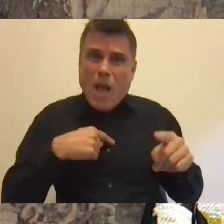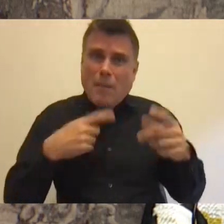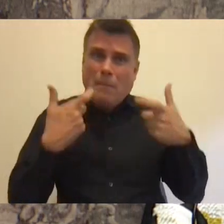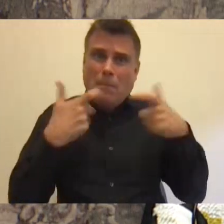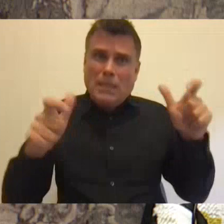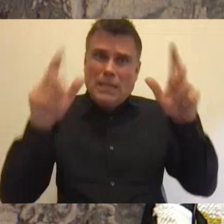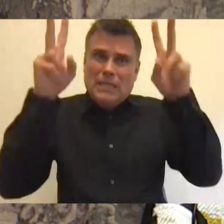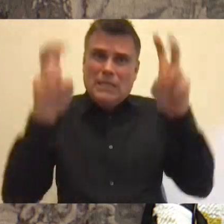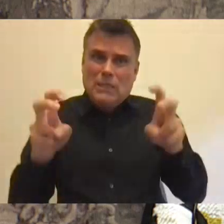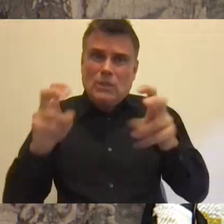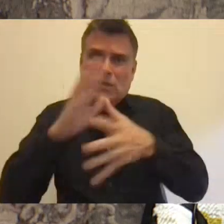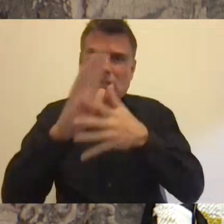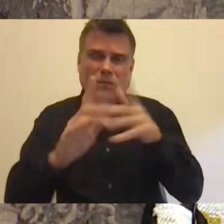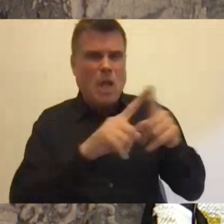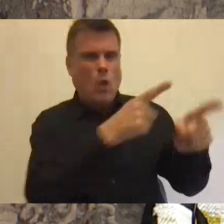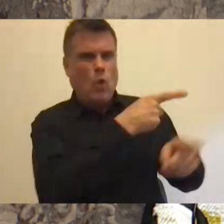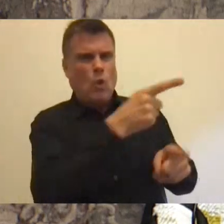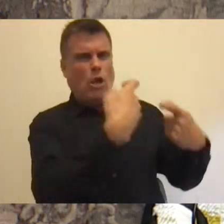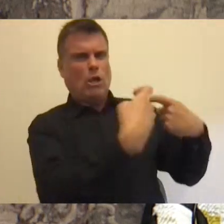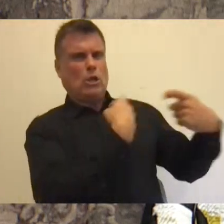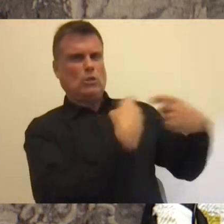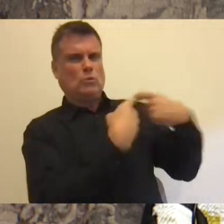that's not a problem that British Columbians are facing.